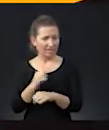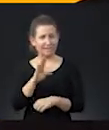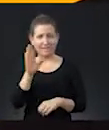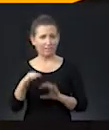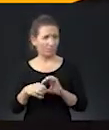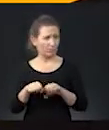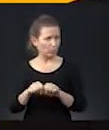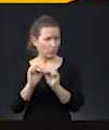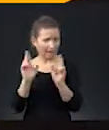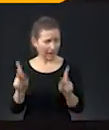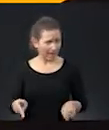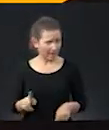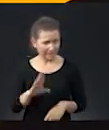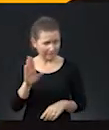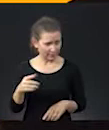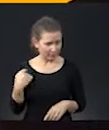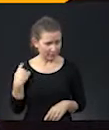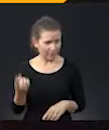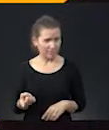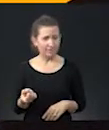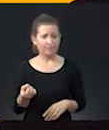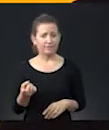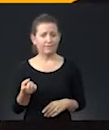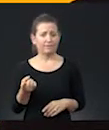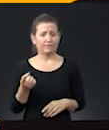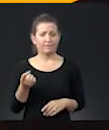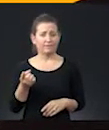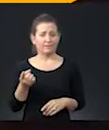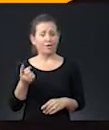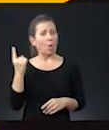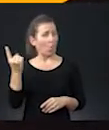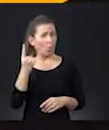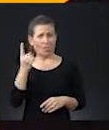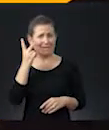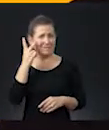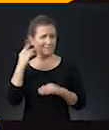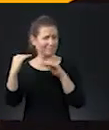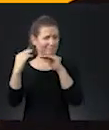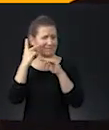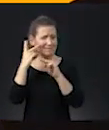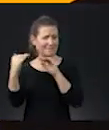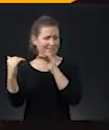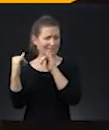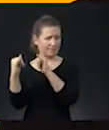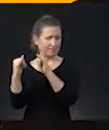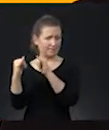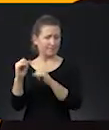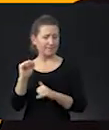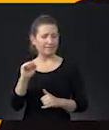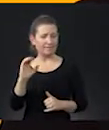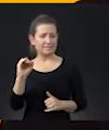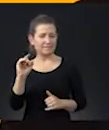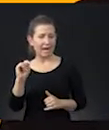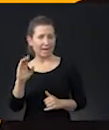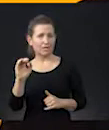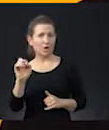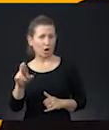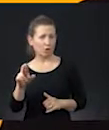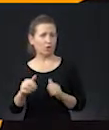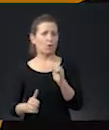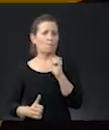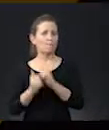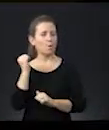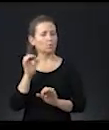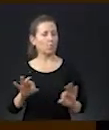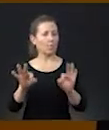did. It was an eye to eye. And Scott Carter is the most important person in